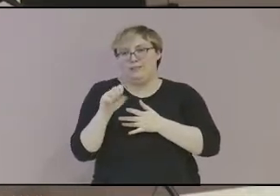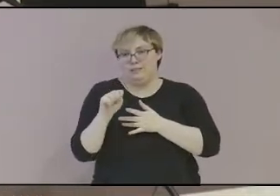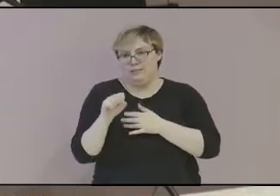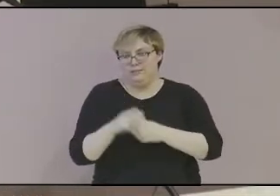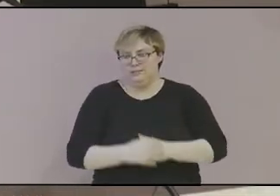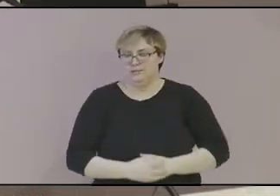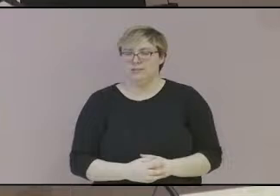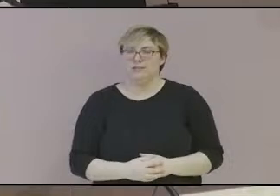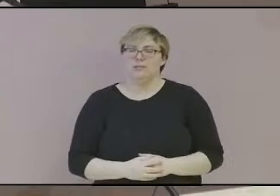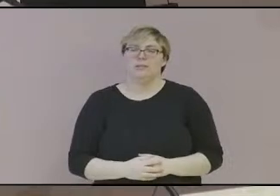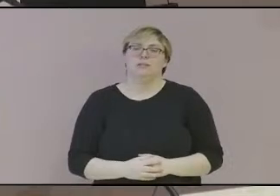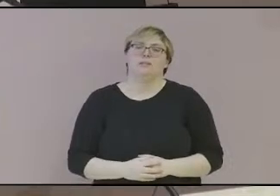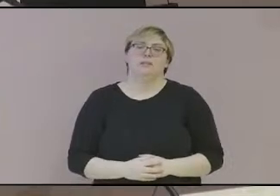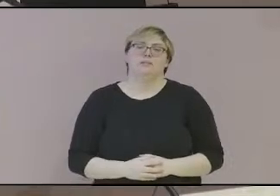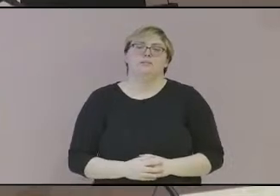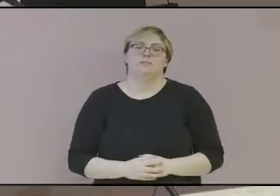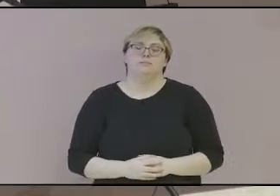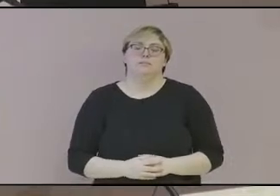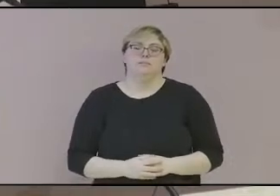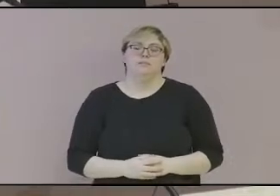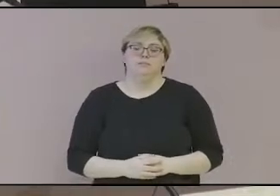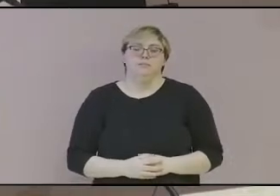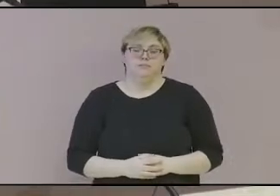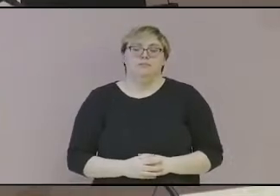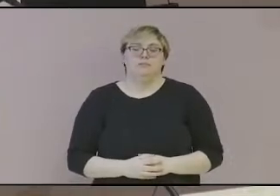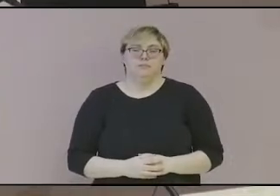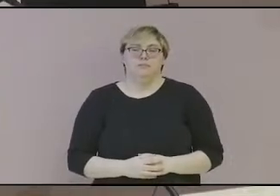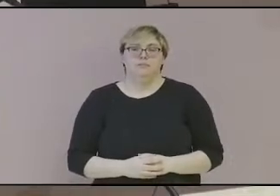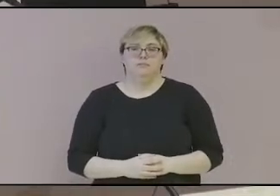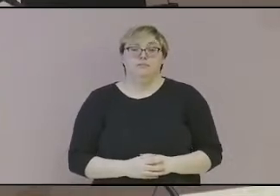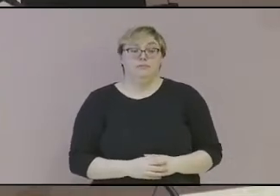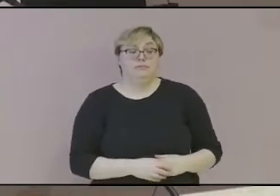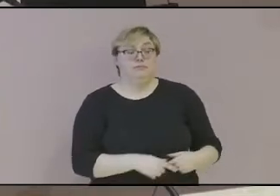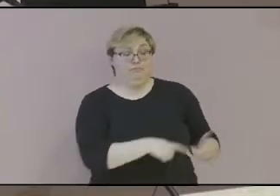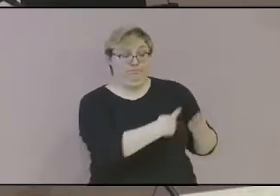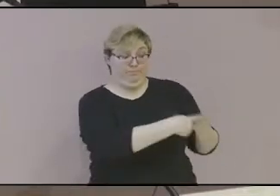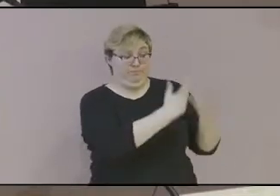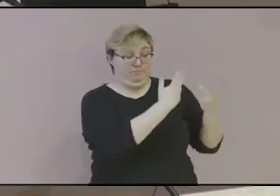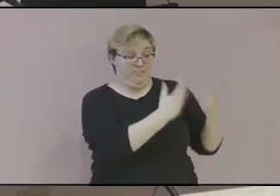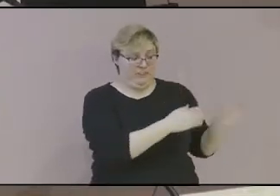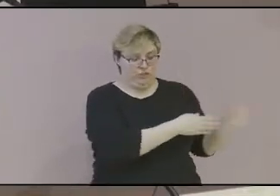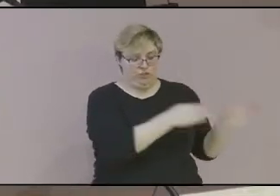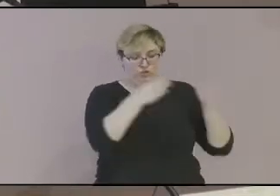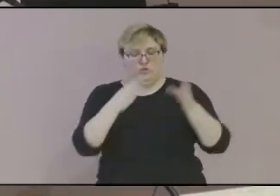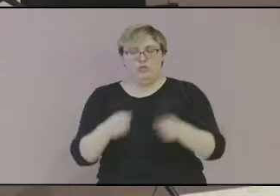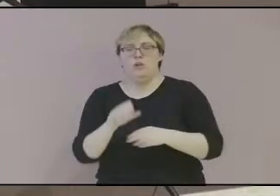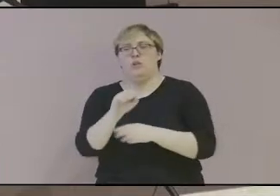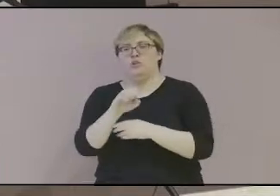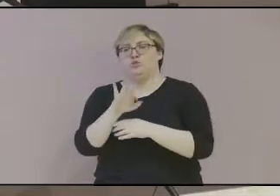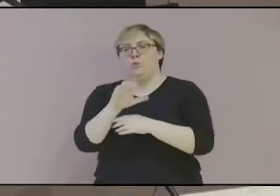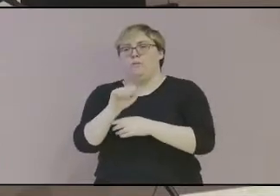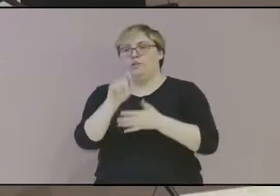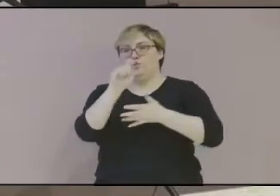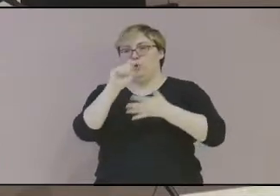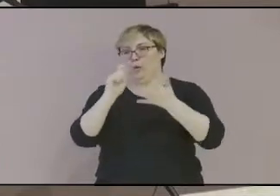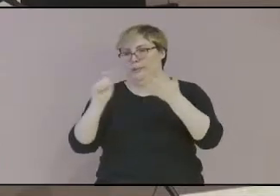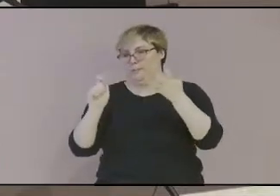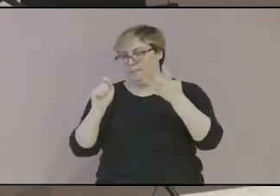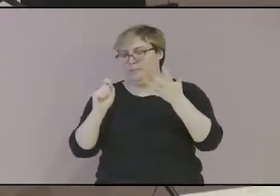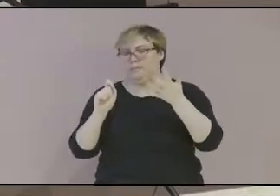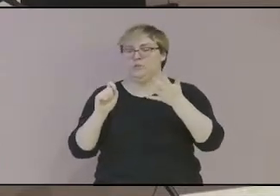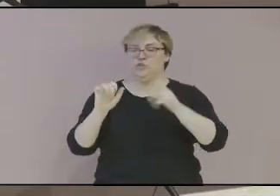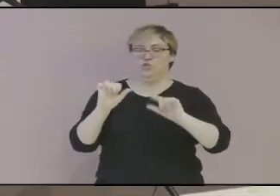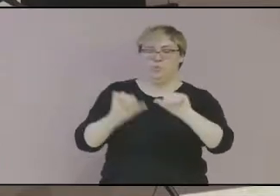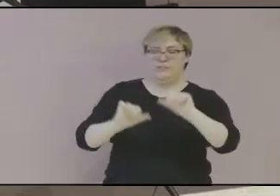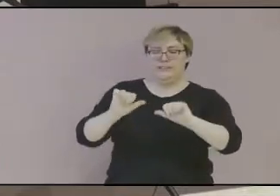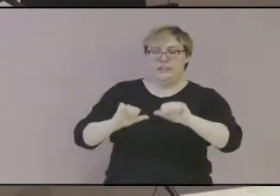the working group debated the next step of exclusions, SOFA scoring, as a way to assess short-term